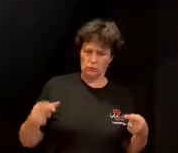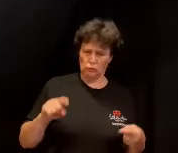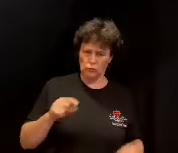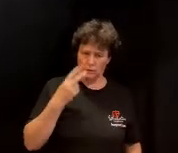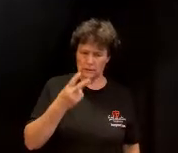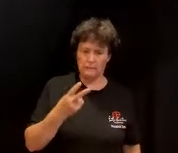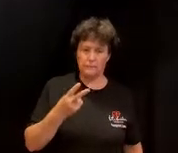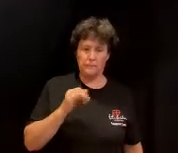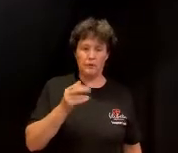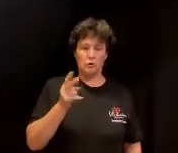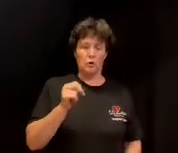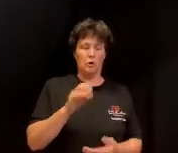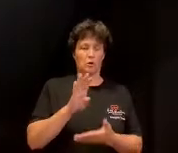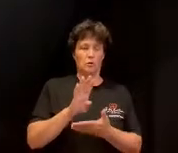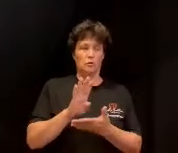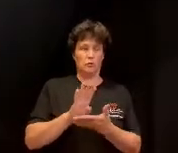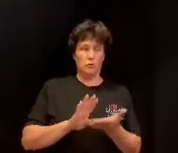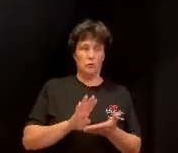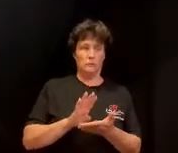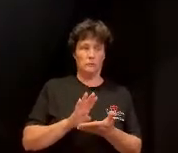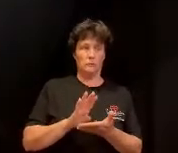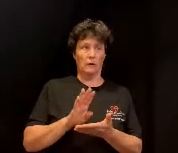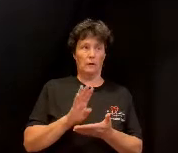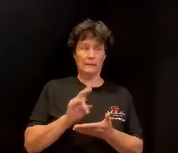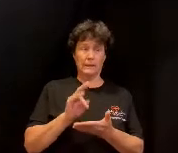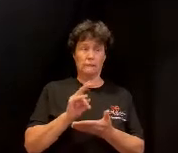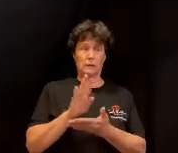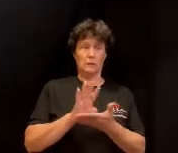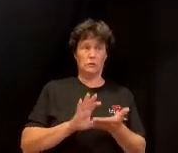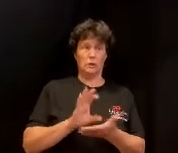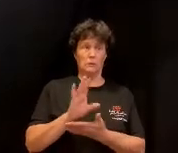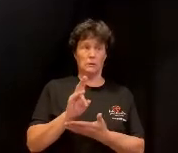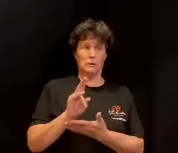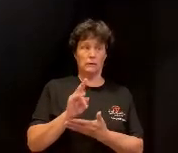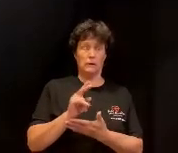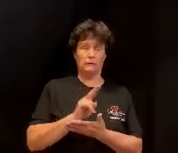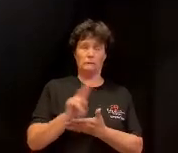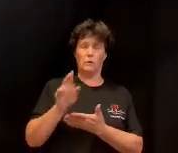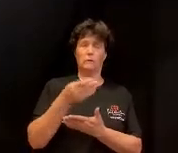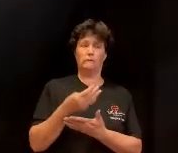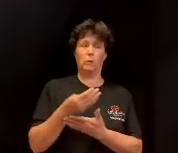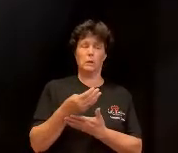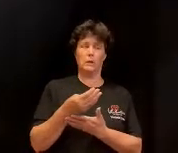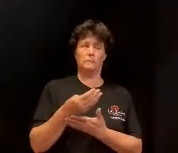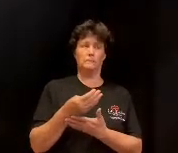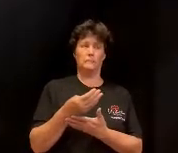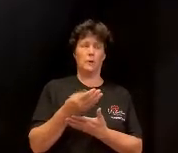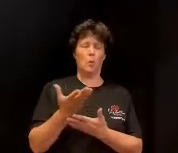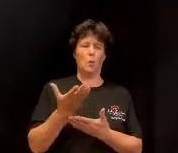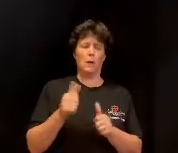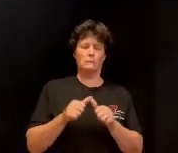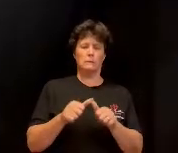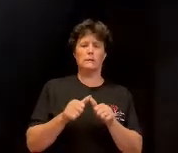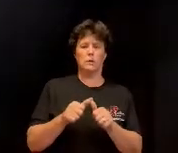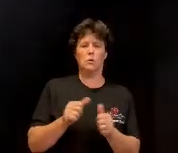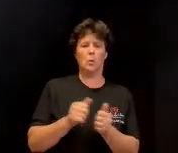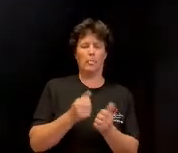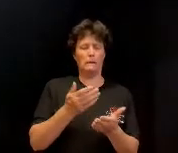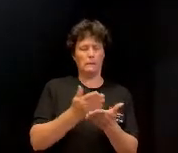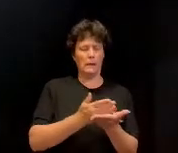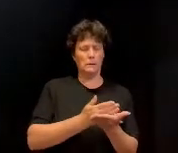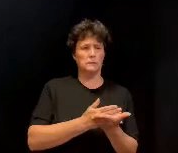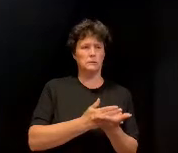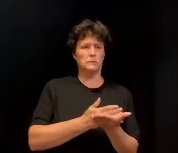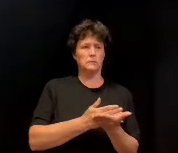In John chapter 17, verse 14, we're going to continue on here. I want to be practical with us tonight and give us some things to really think